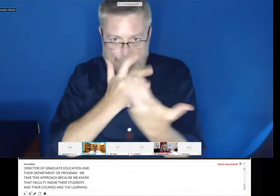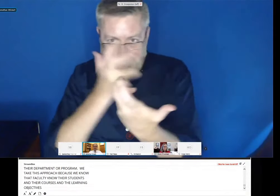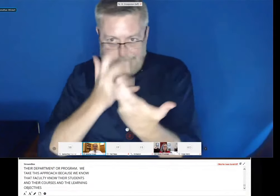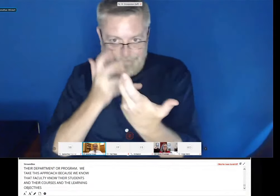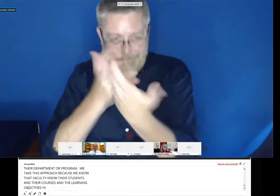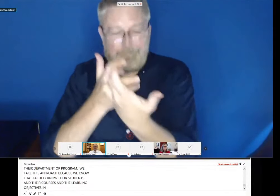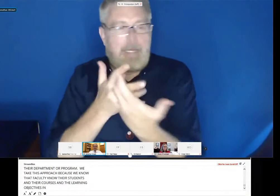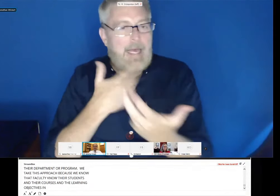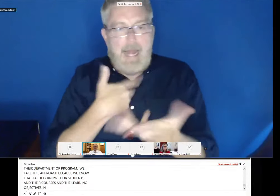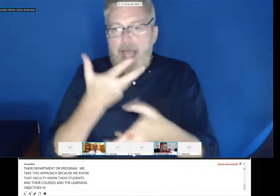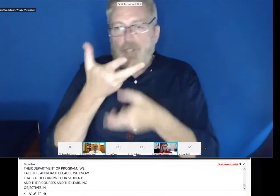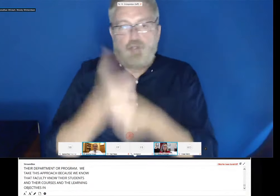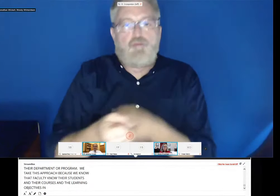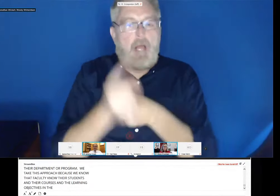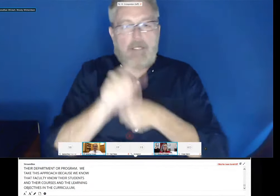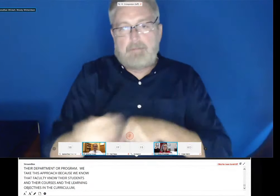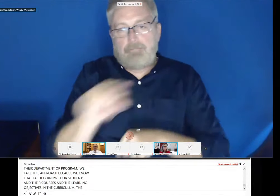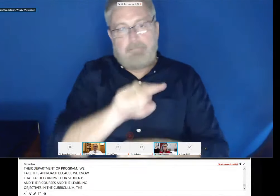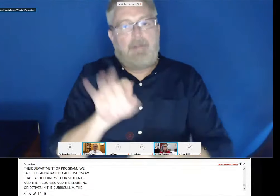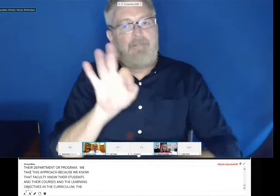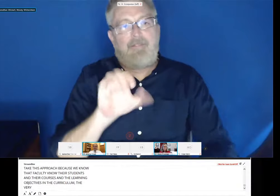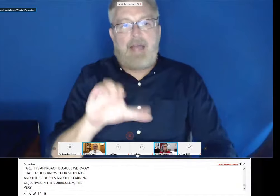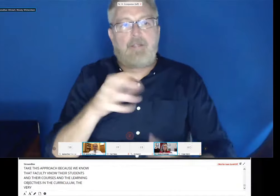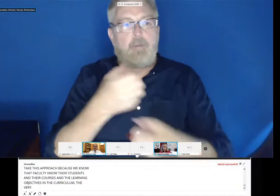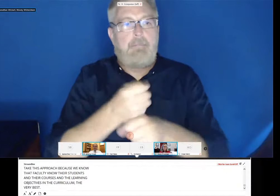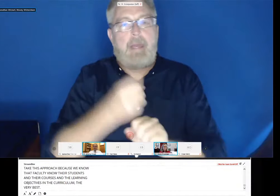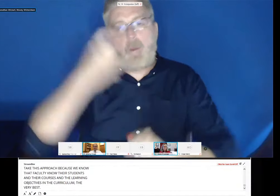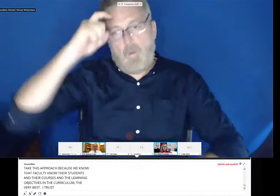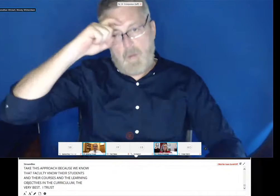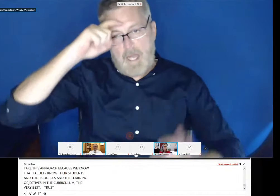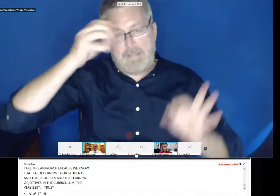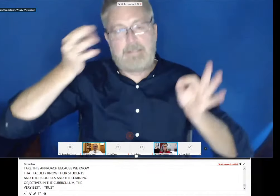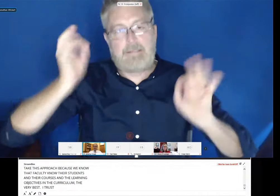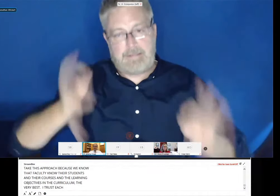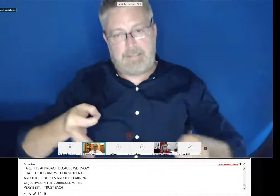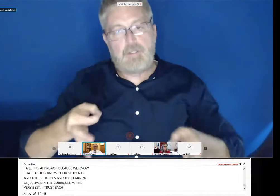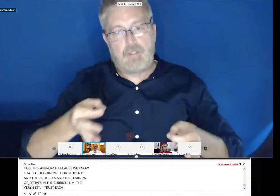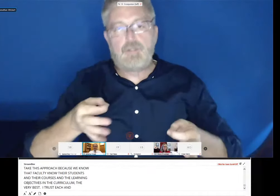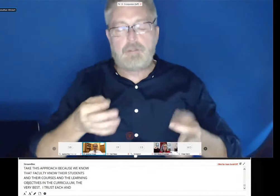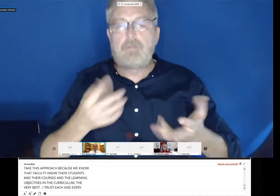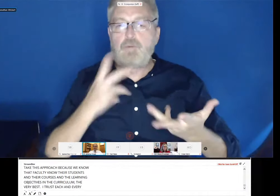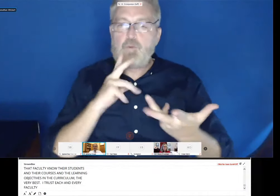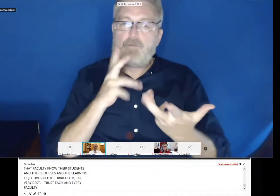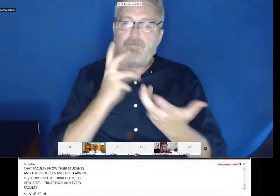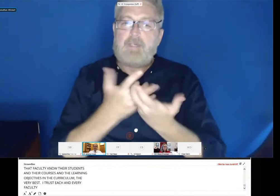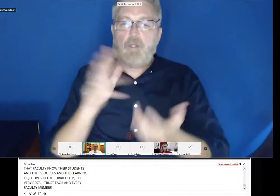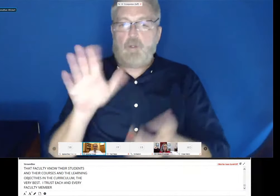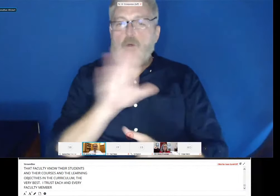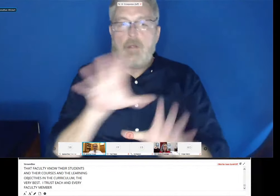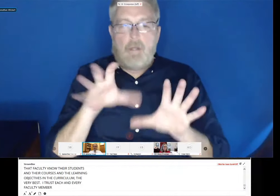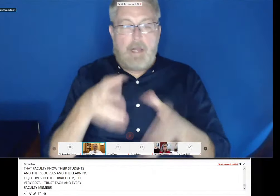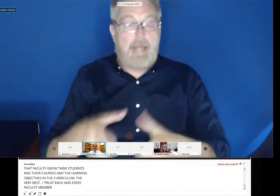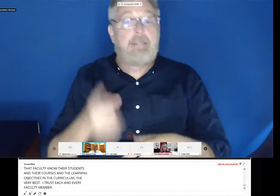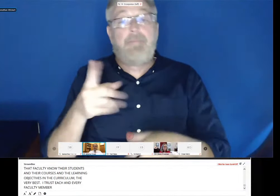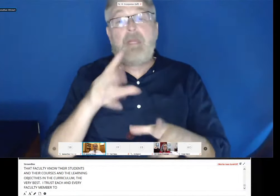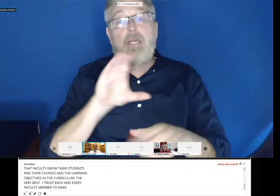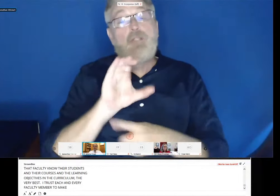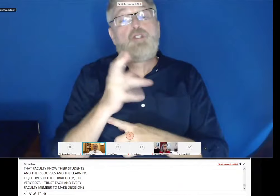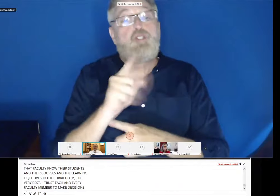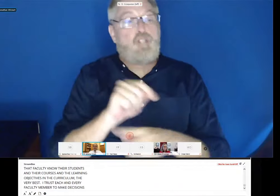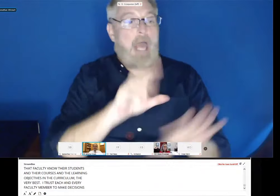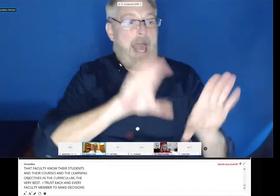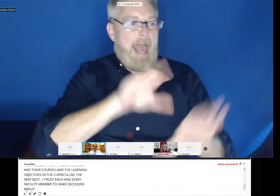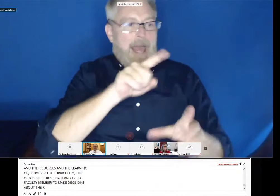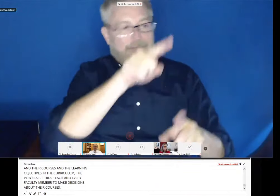I trust each and every faculty member to make decisions about their courses. Now, as we've seen in the chat, there's a number